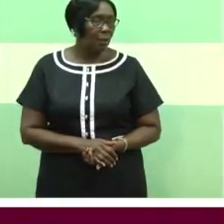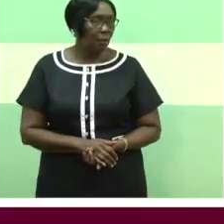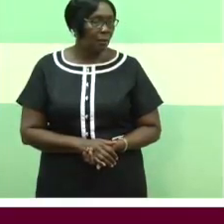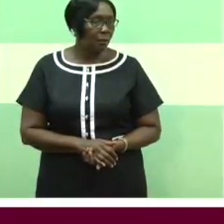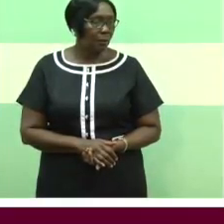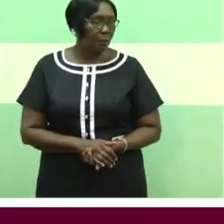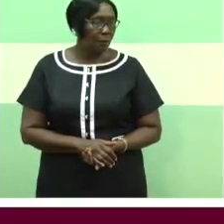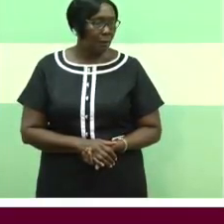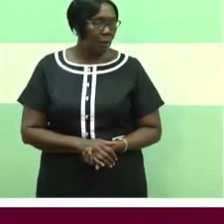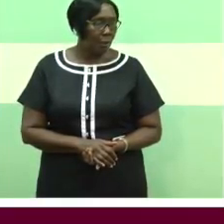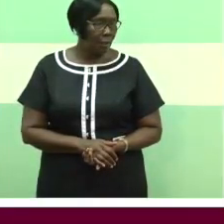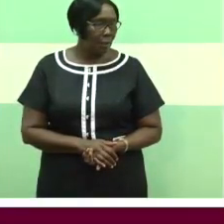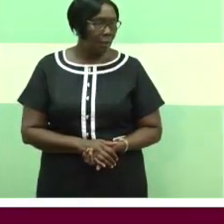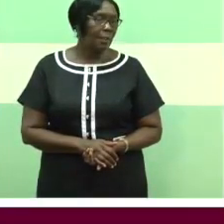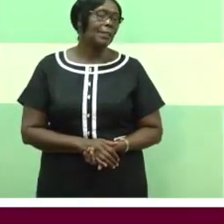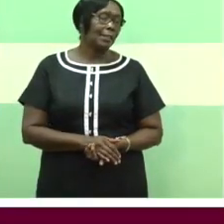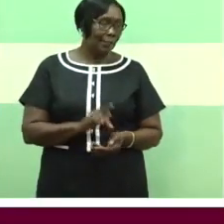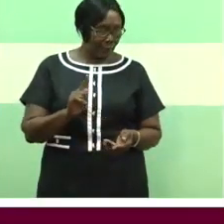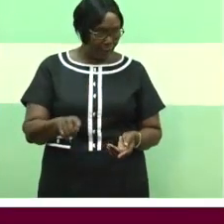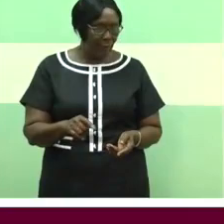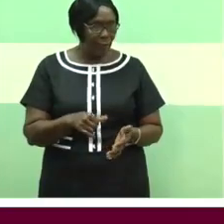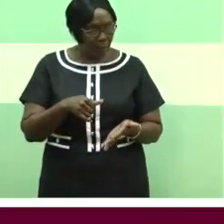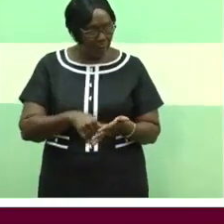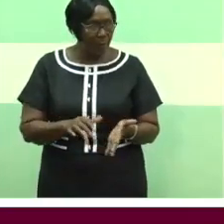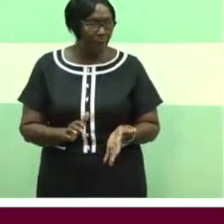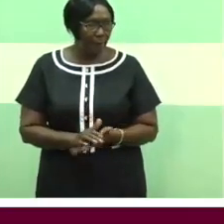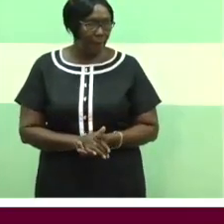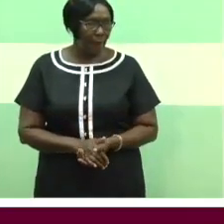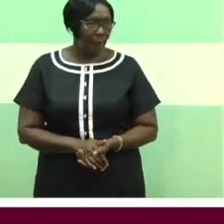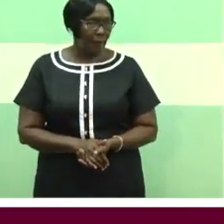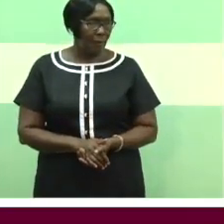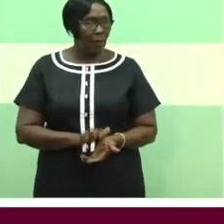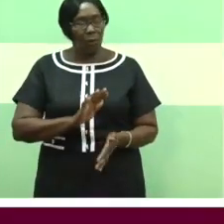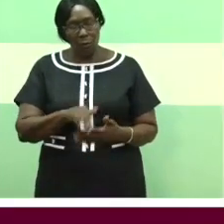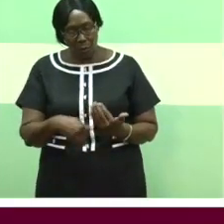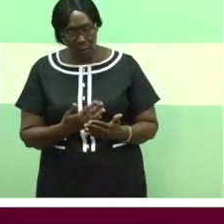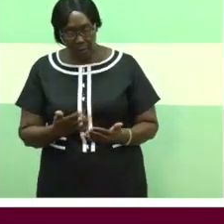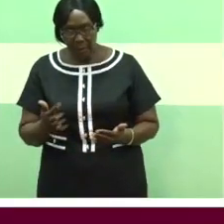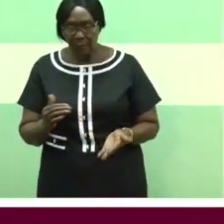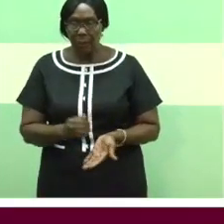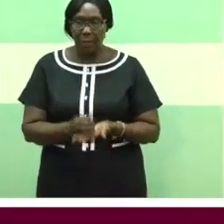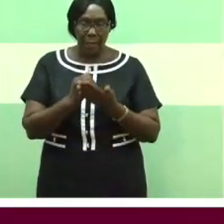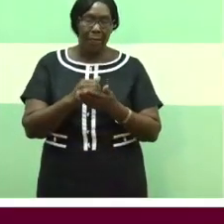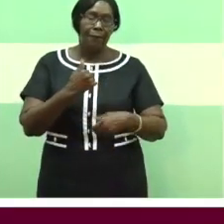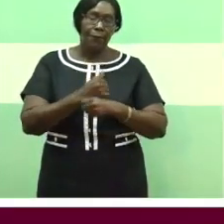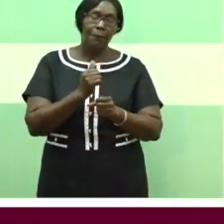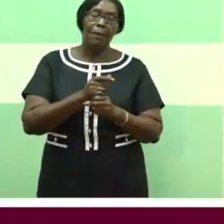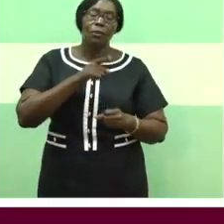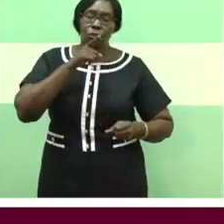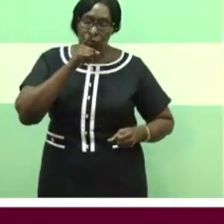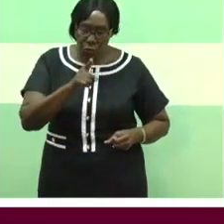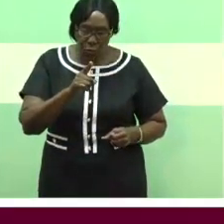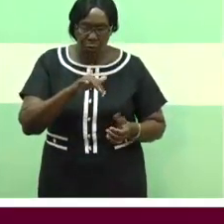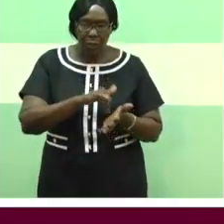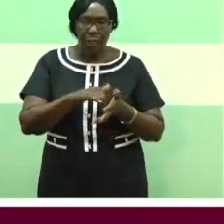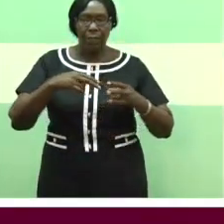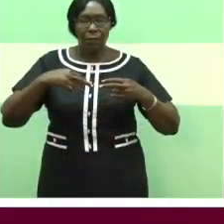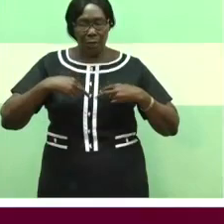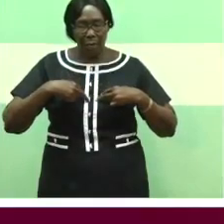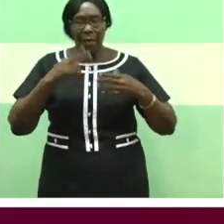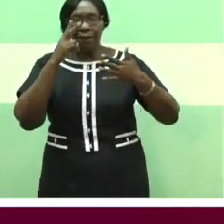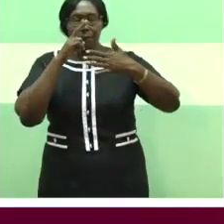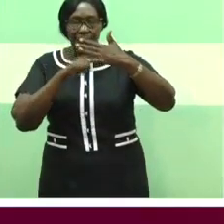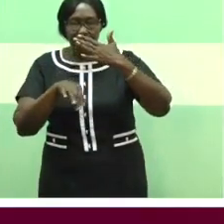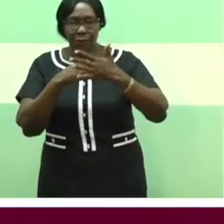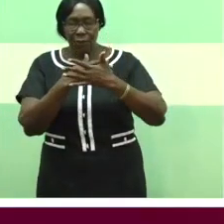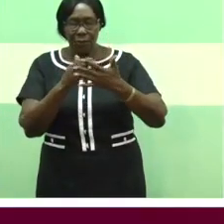easily done, and you can stick it like that. Right, so all these things would help in ensuring that you have the